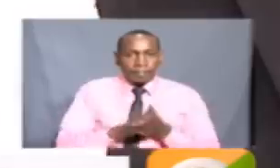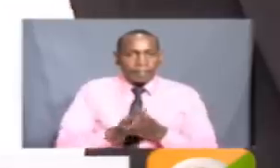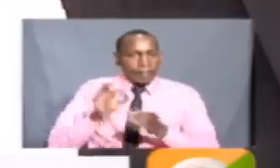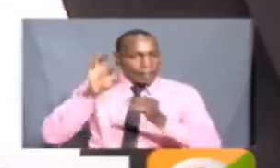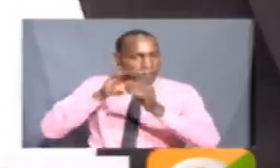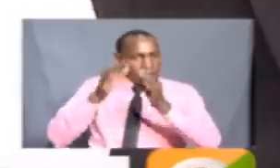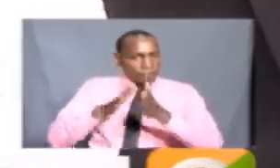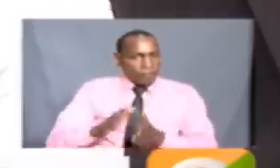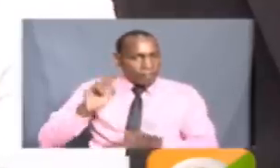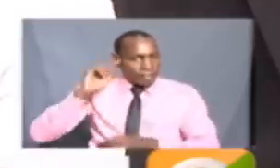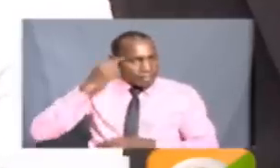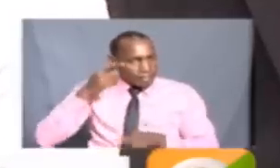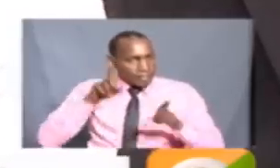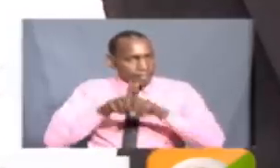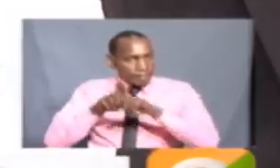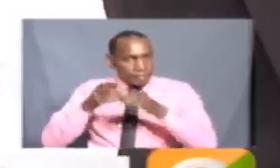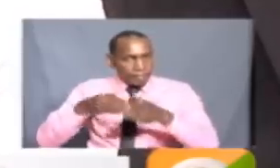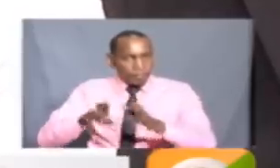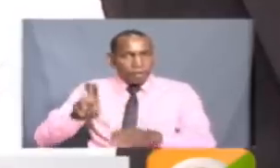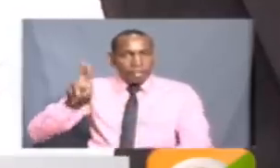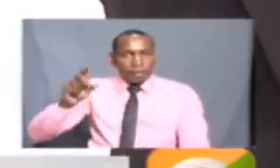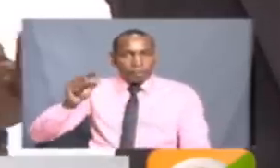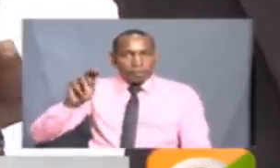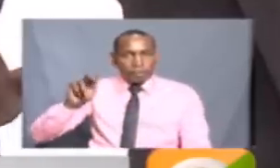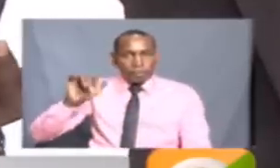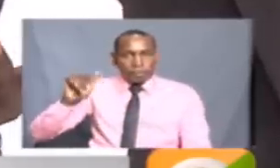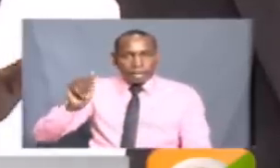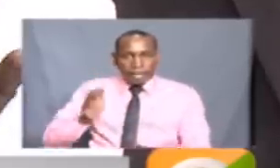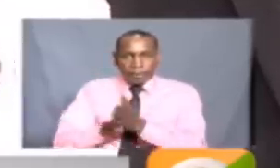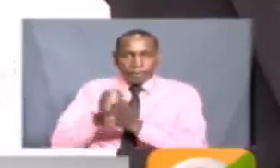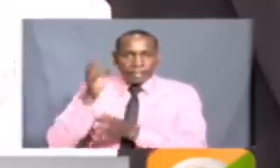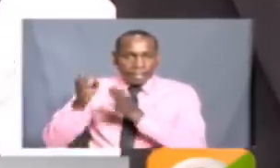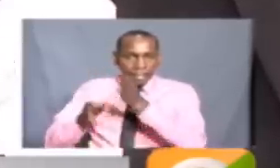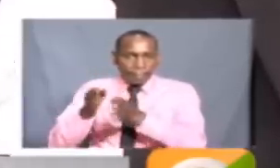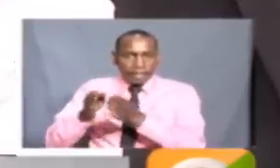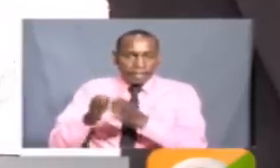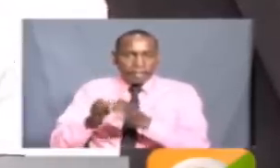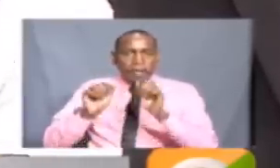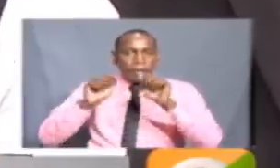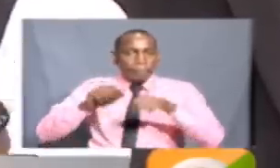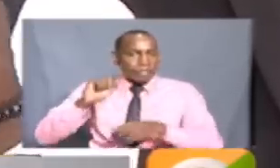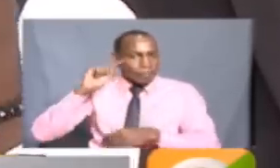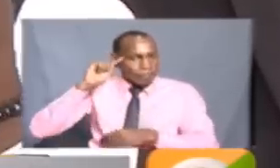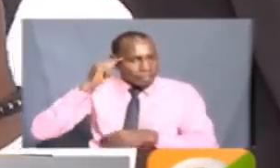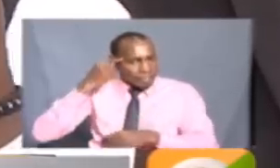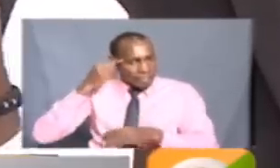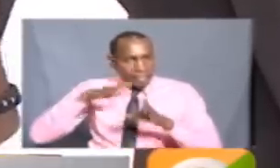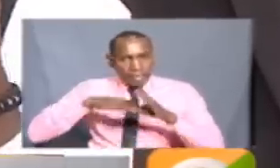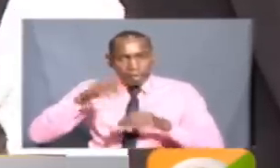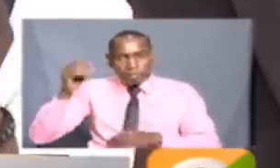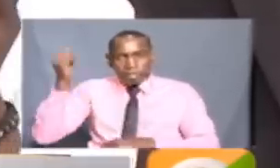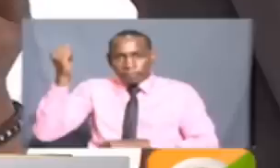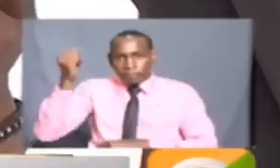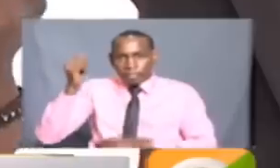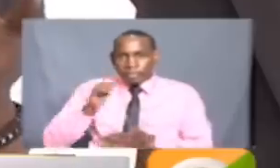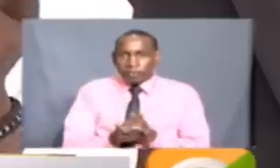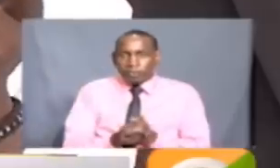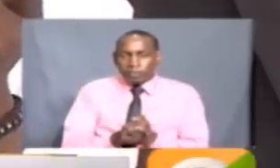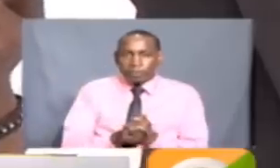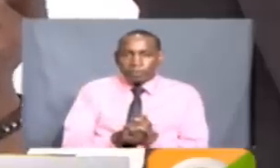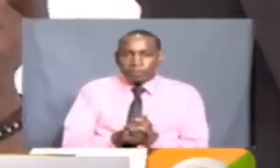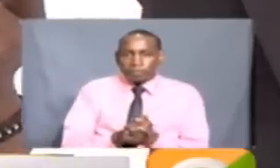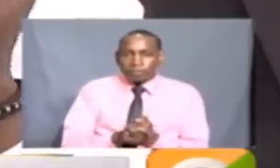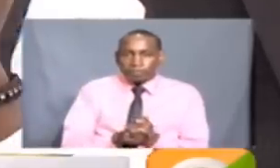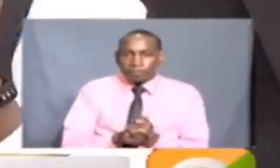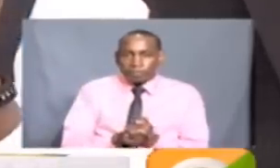think like they did in Ugenya and Mbakasi? Will they think outside the big man